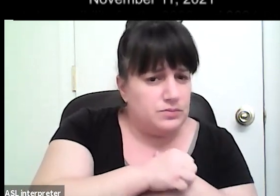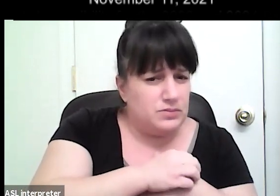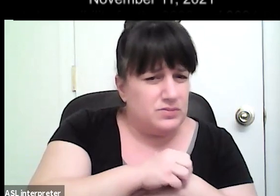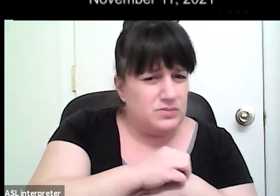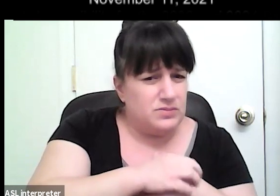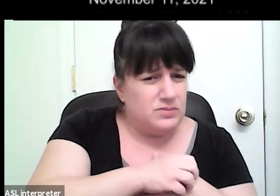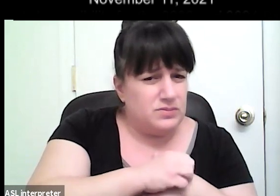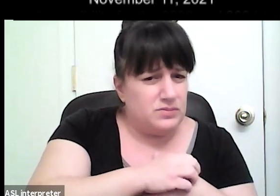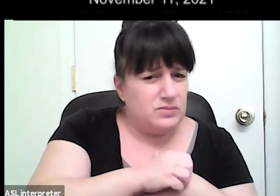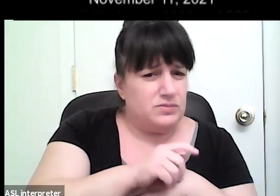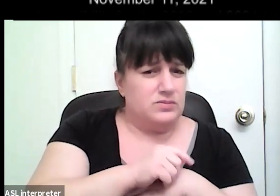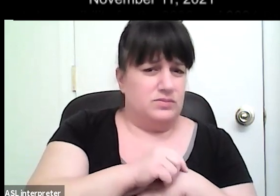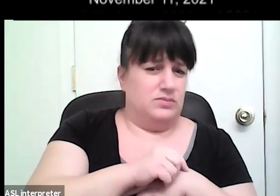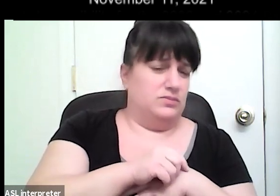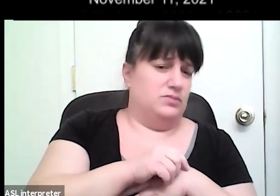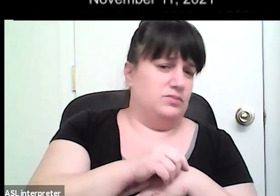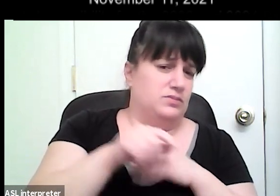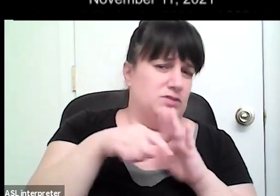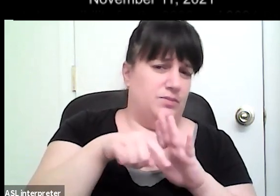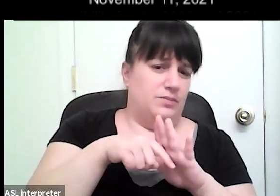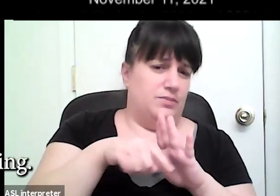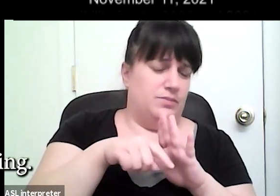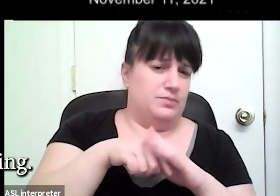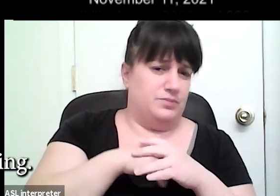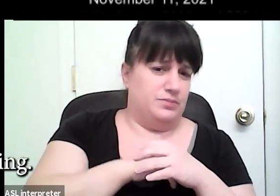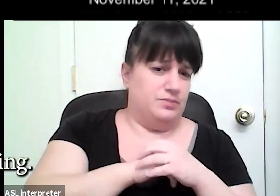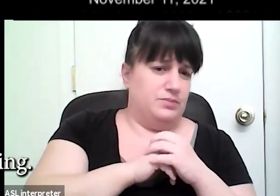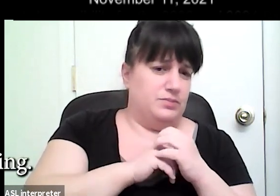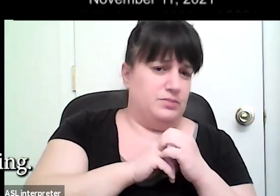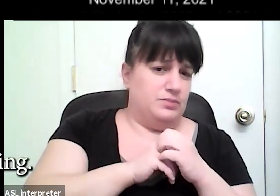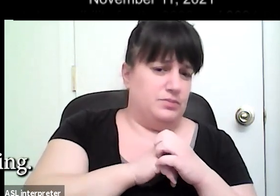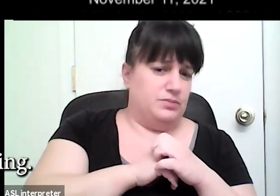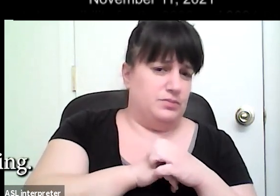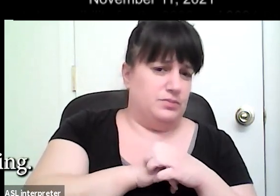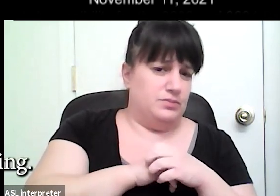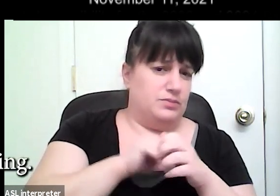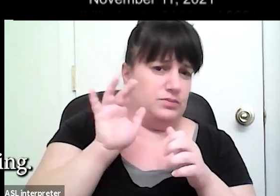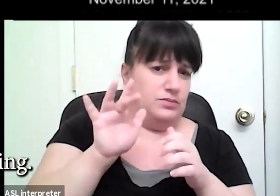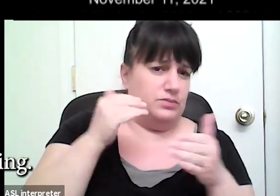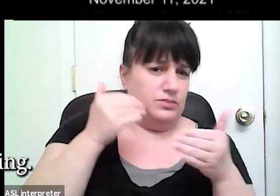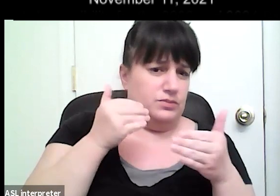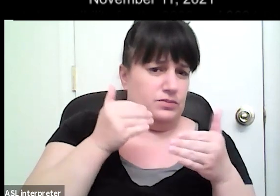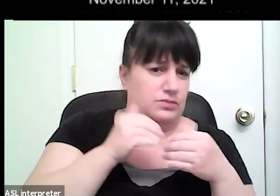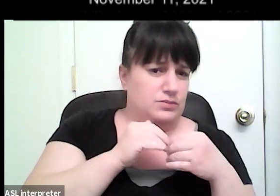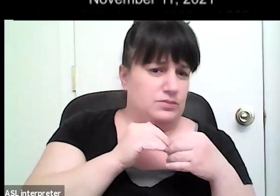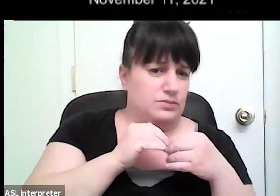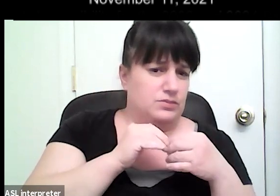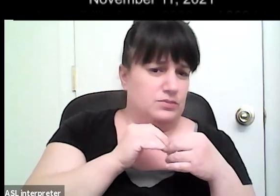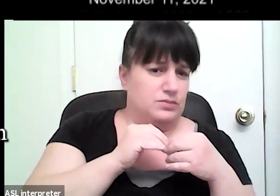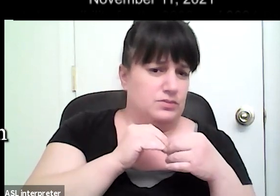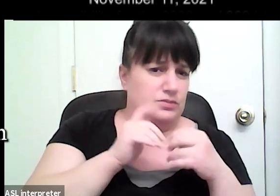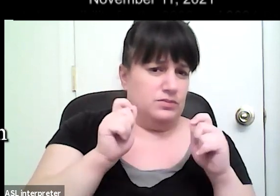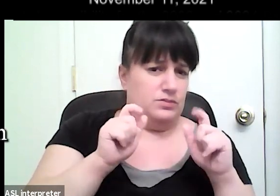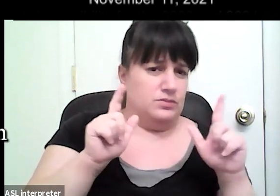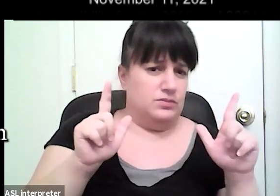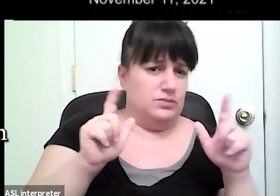Object Tracking, or TOT, subsystem. Perfect. Now double tap to zoom in. Magnifying.